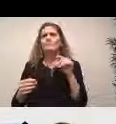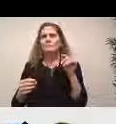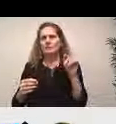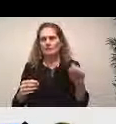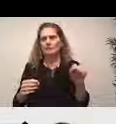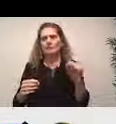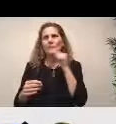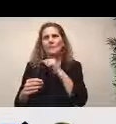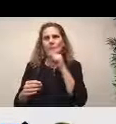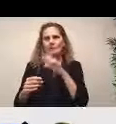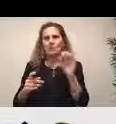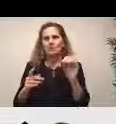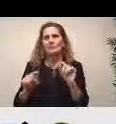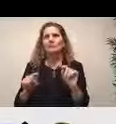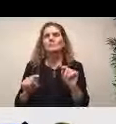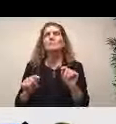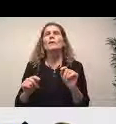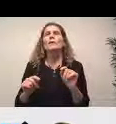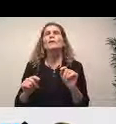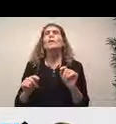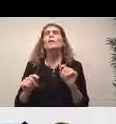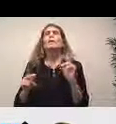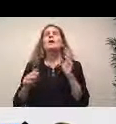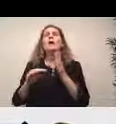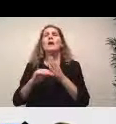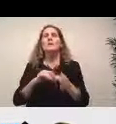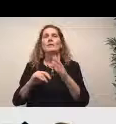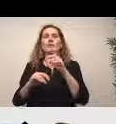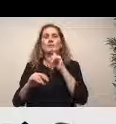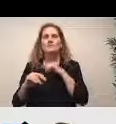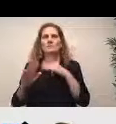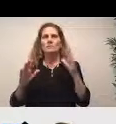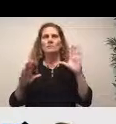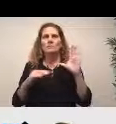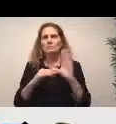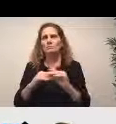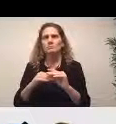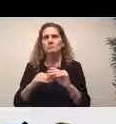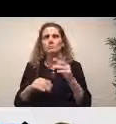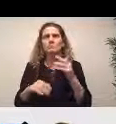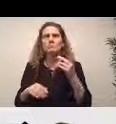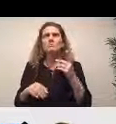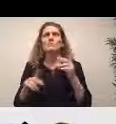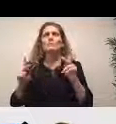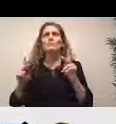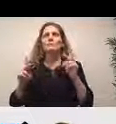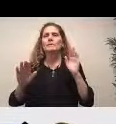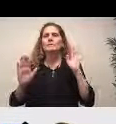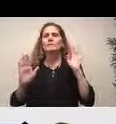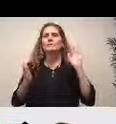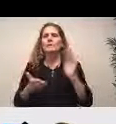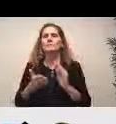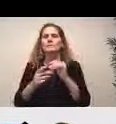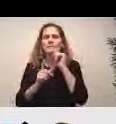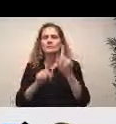marked decrease of about 30% decrease in testing, an increase last week, and then data still pending for the most recent week,